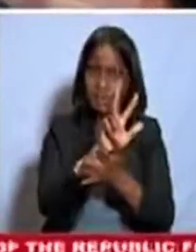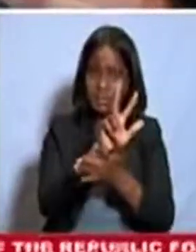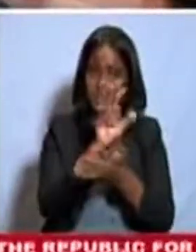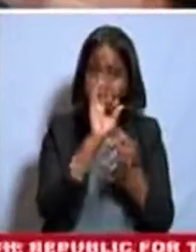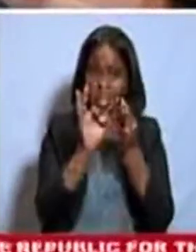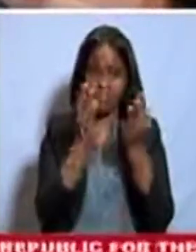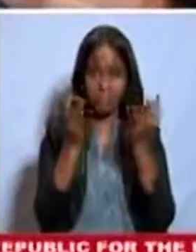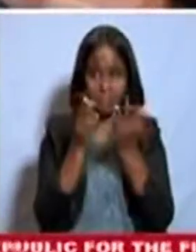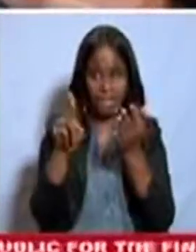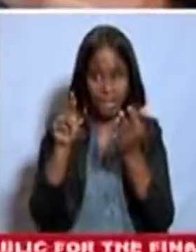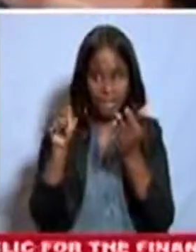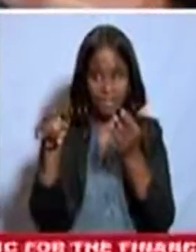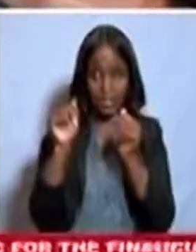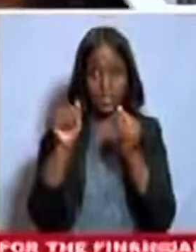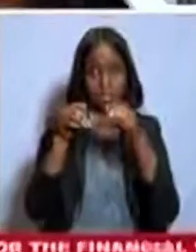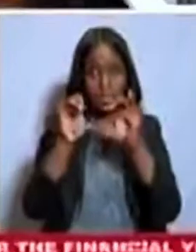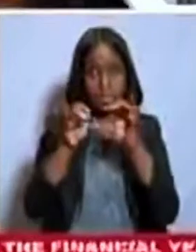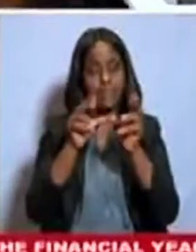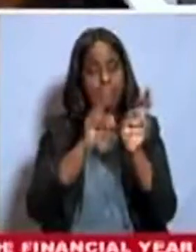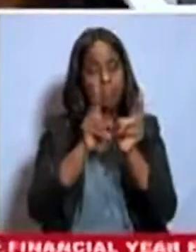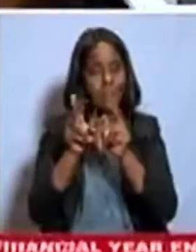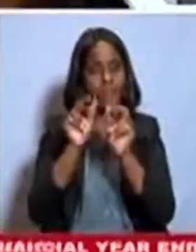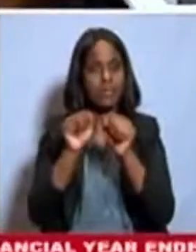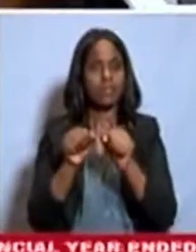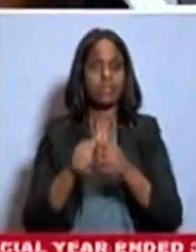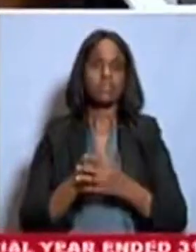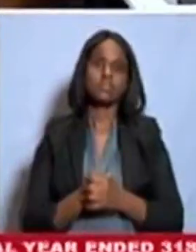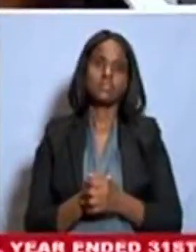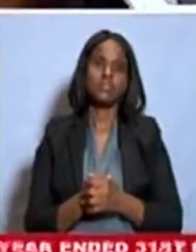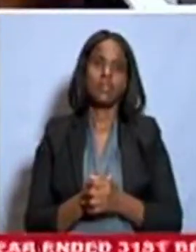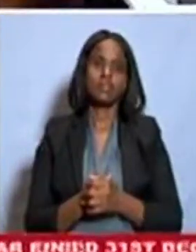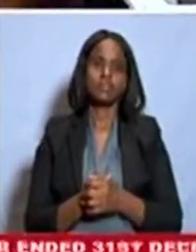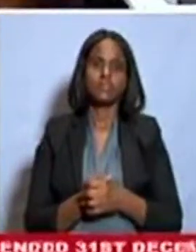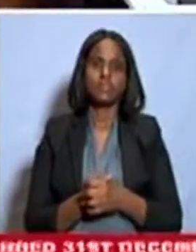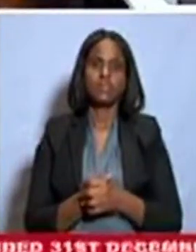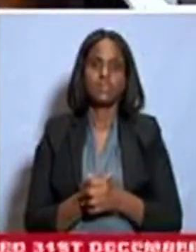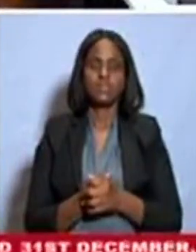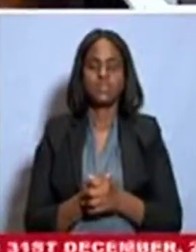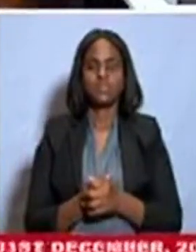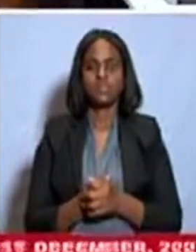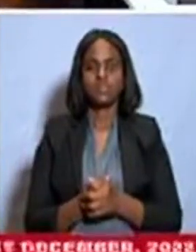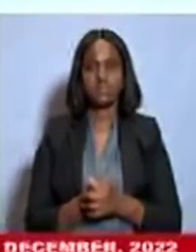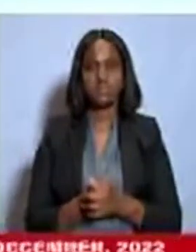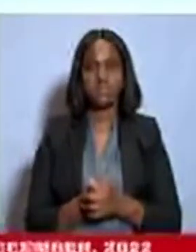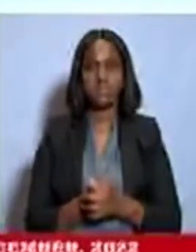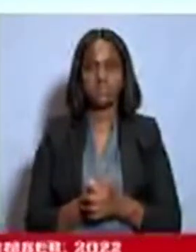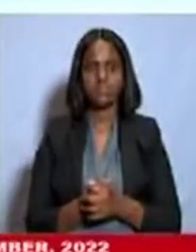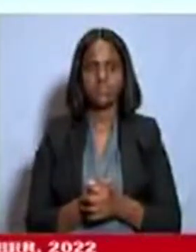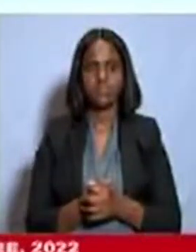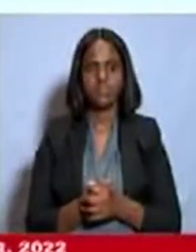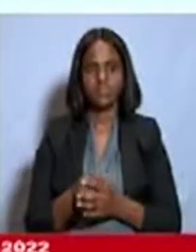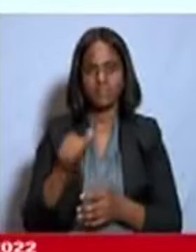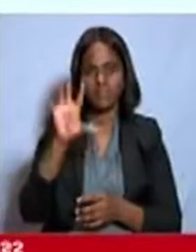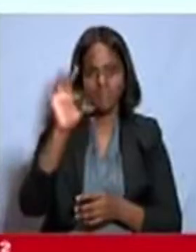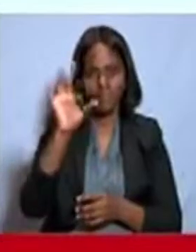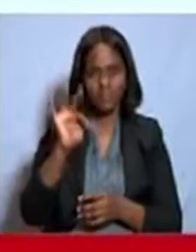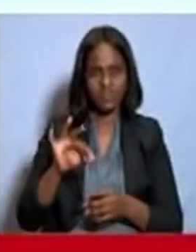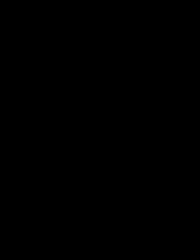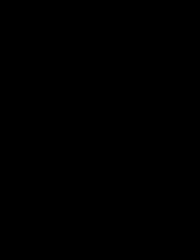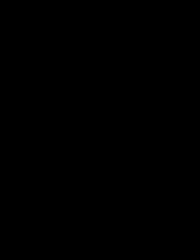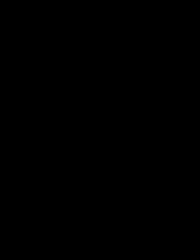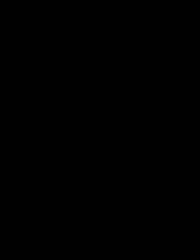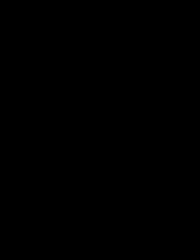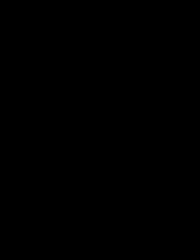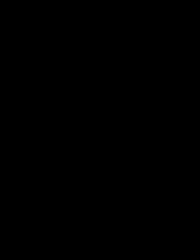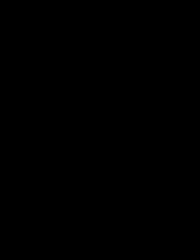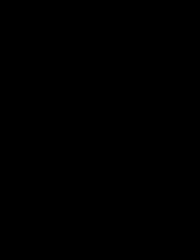If not, PS, you can proceed. The 19 beneficiaries have